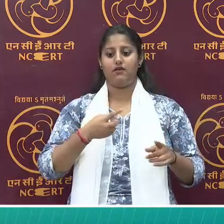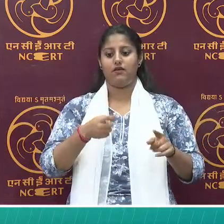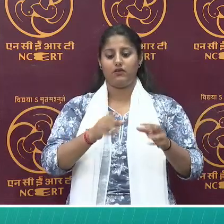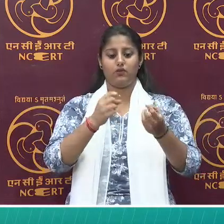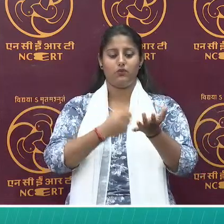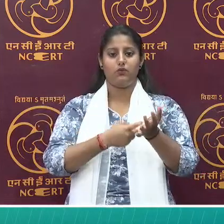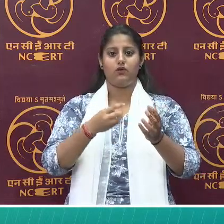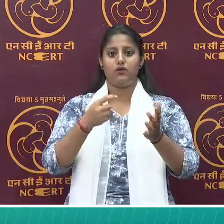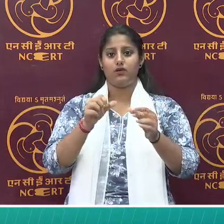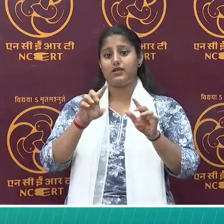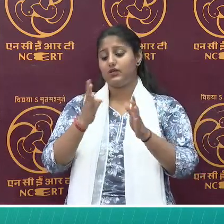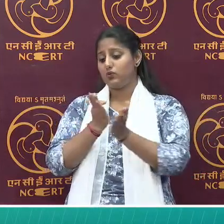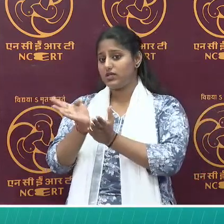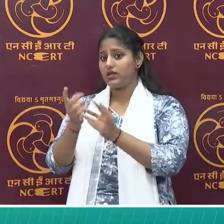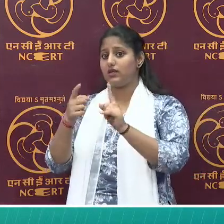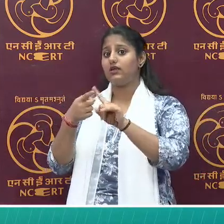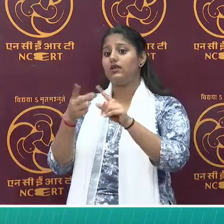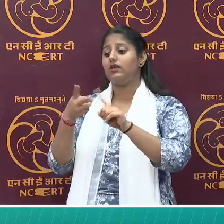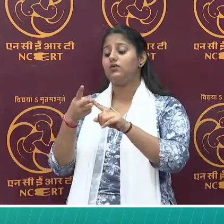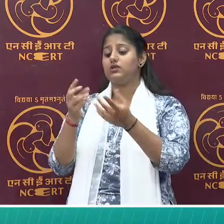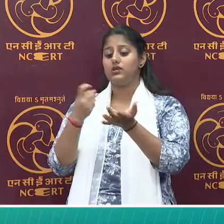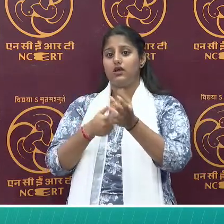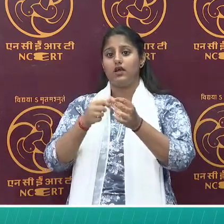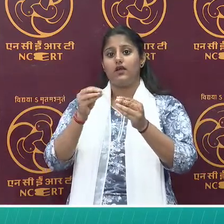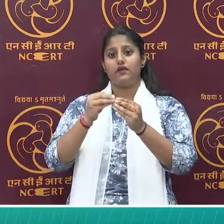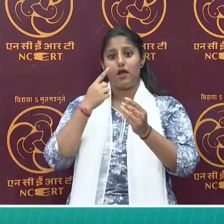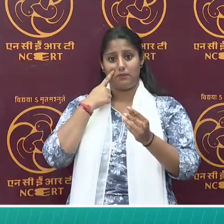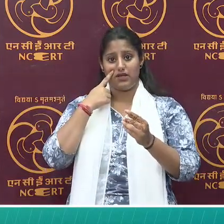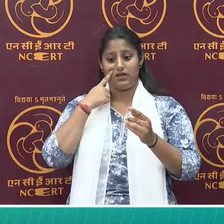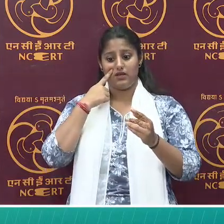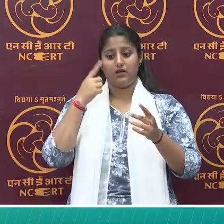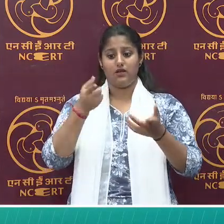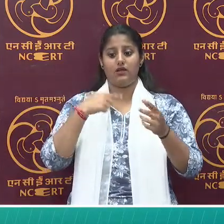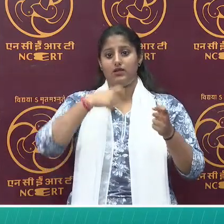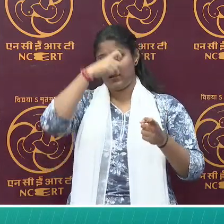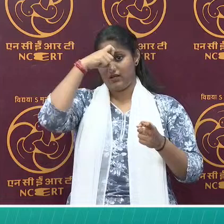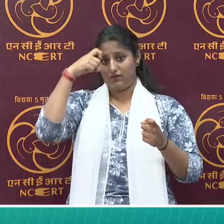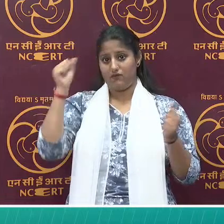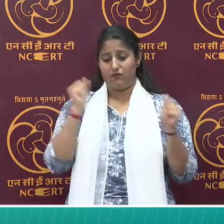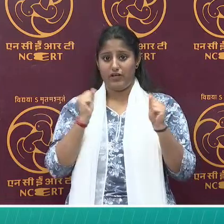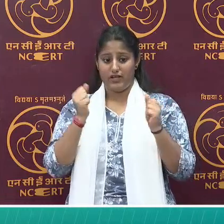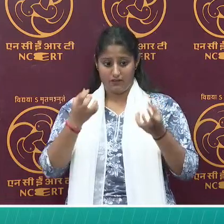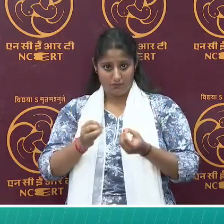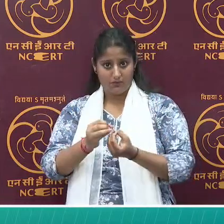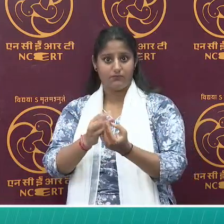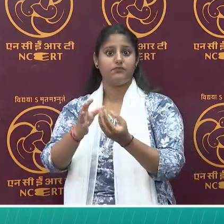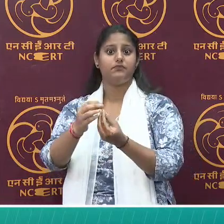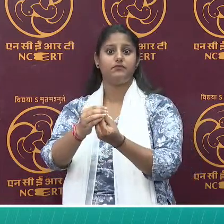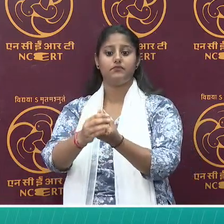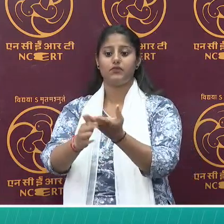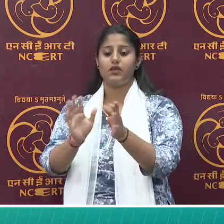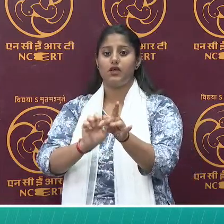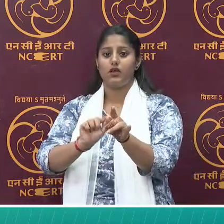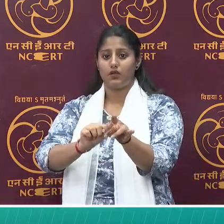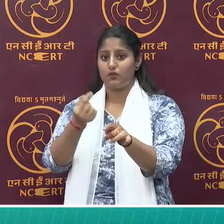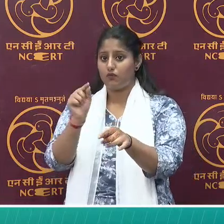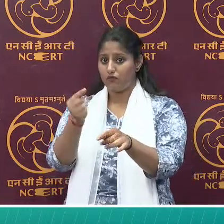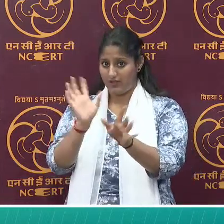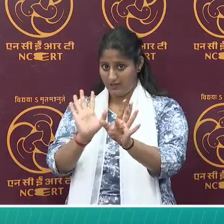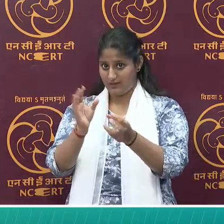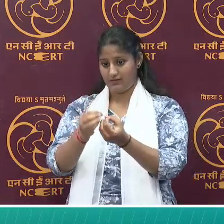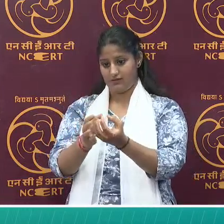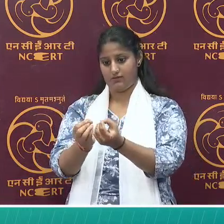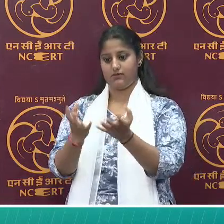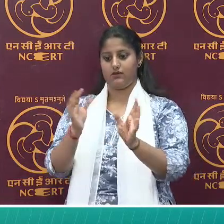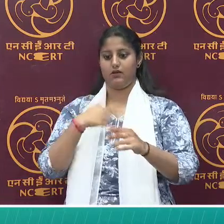have the Rabi crop. Now Rabi crop, it is sowed in winter season, so wheat is a Rabi crop. Now we have further examples also